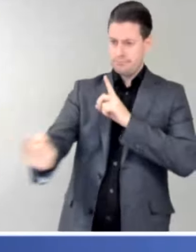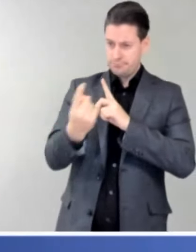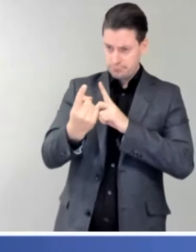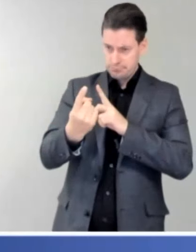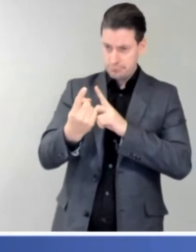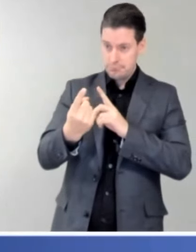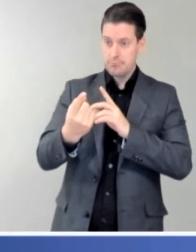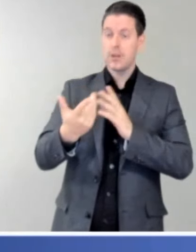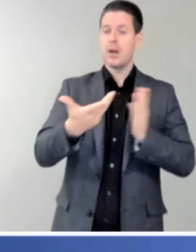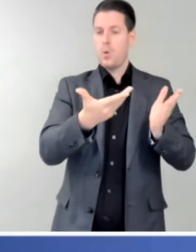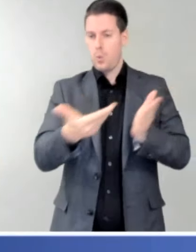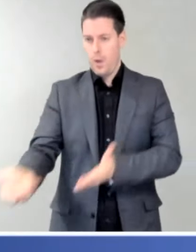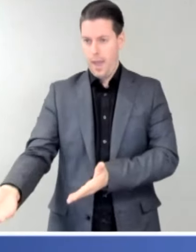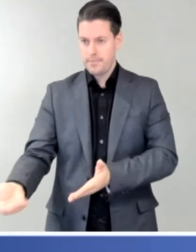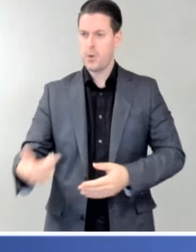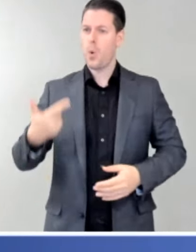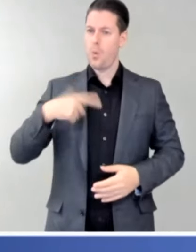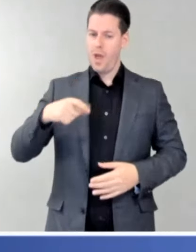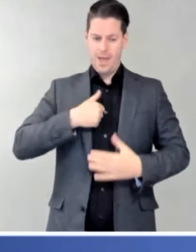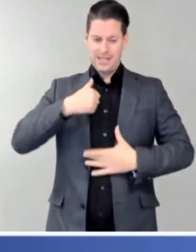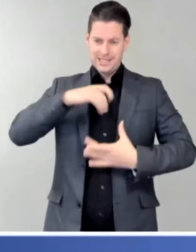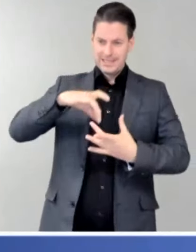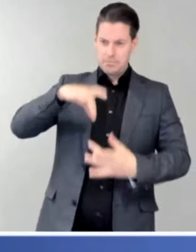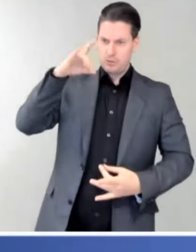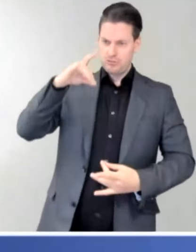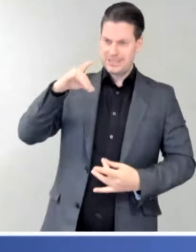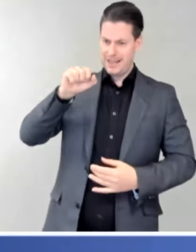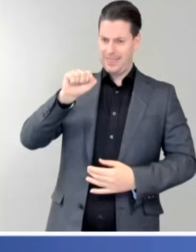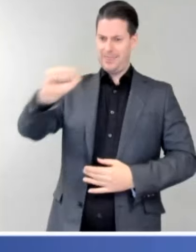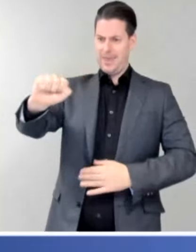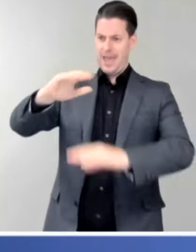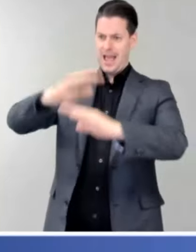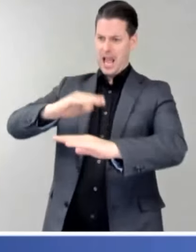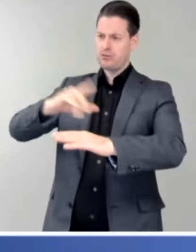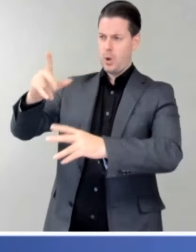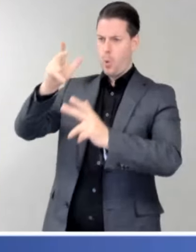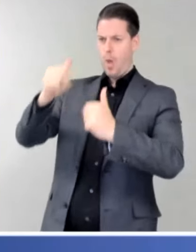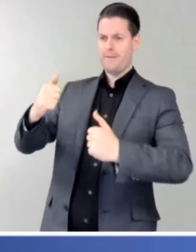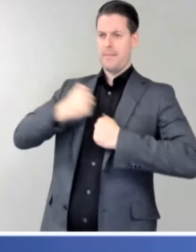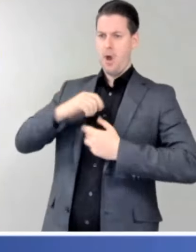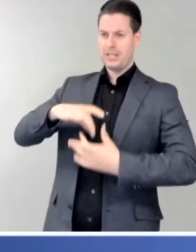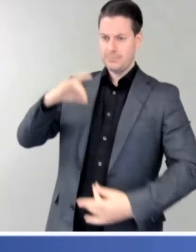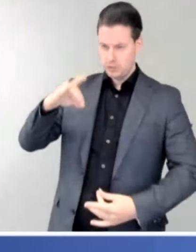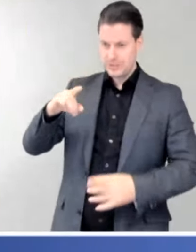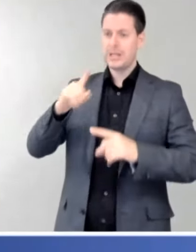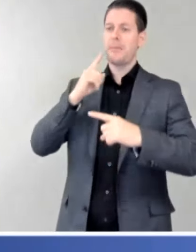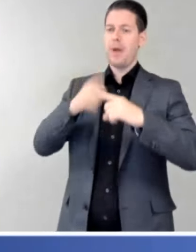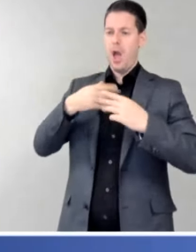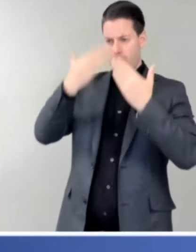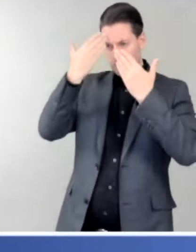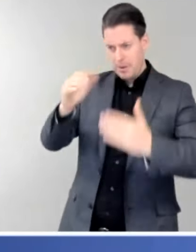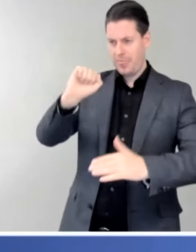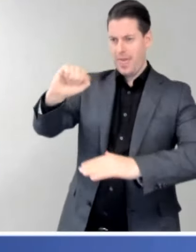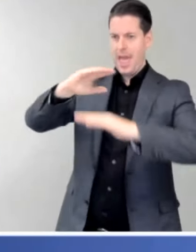for this practice was to protect your spirit whilst in another person's country and also to show respect for the country which you were entering. It's wonderful to see this practice